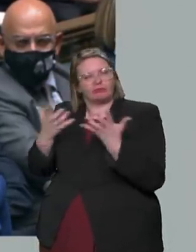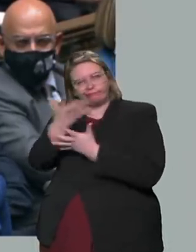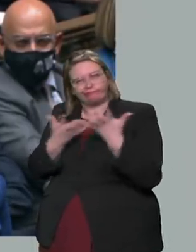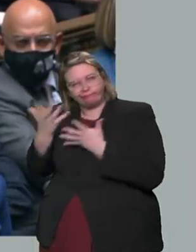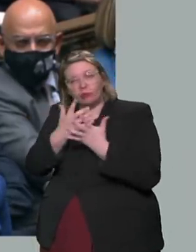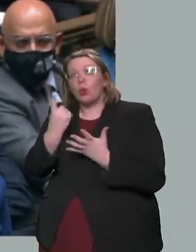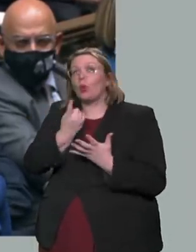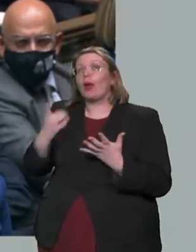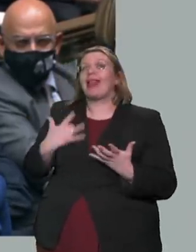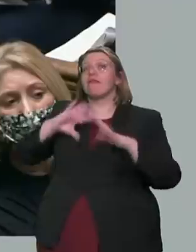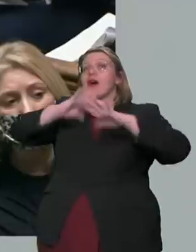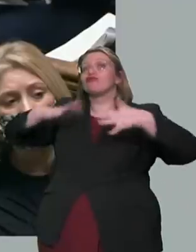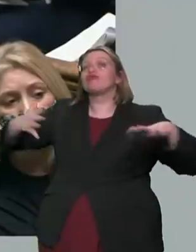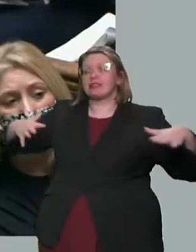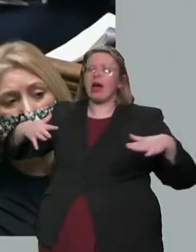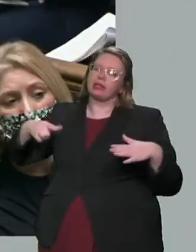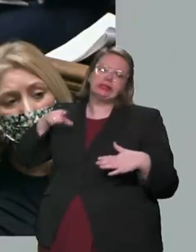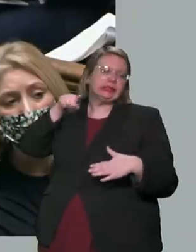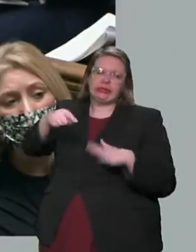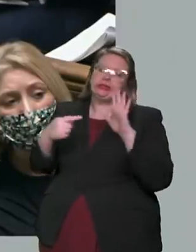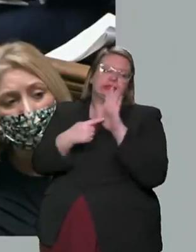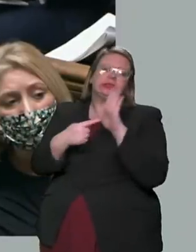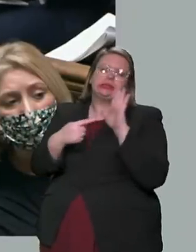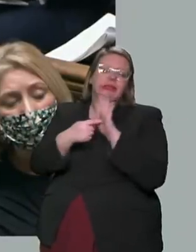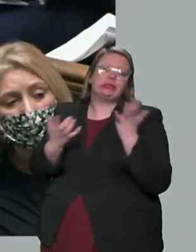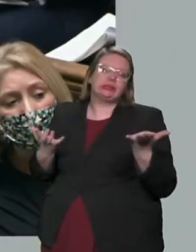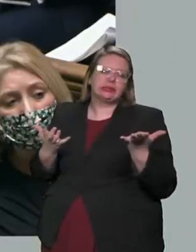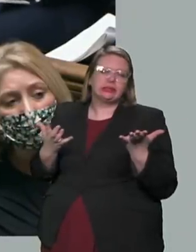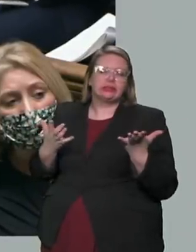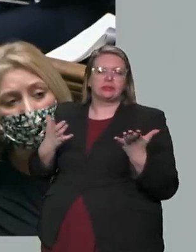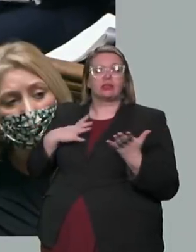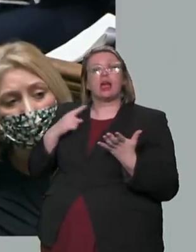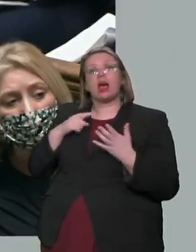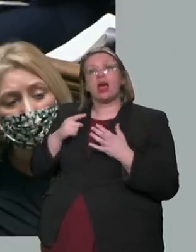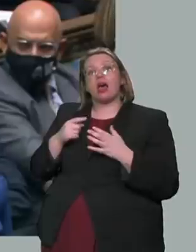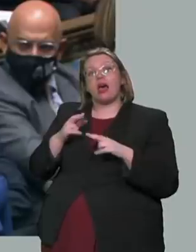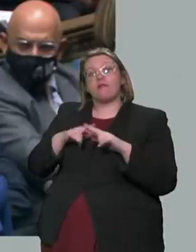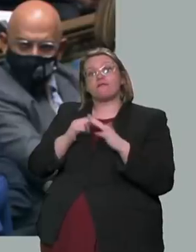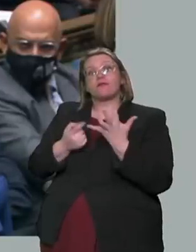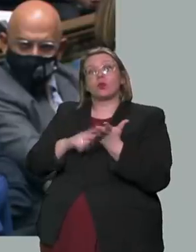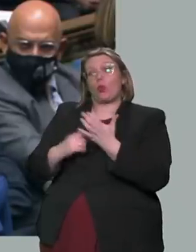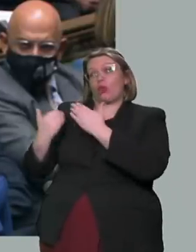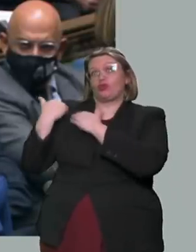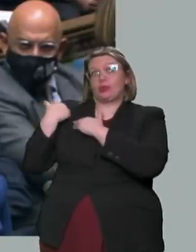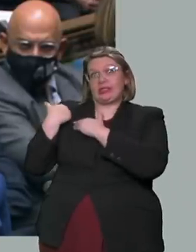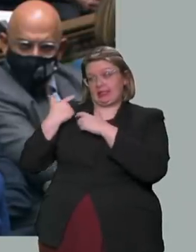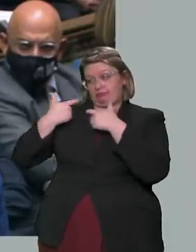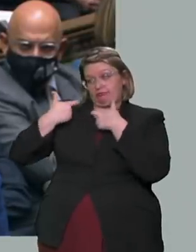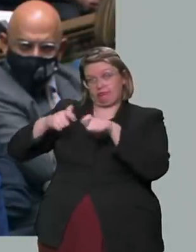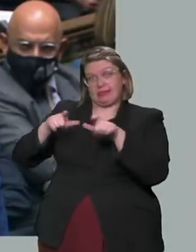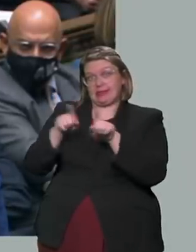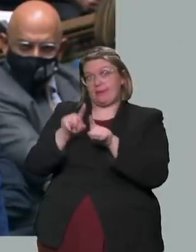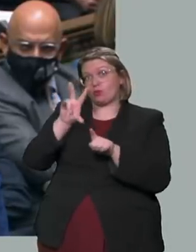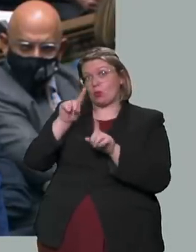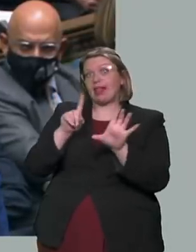rural constituencies such as her own, it will be an important point that we've frozen fuel duty for the 12th year in a row, that the